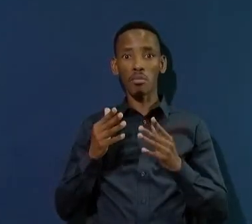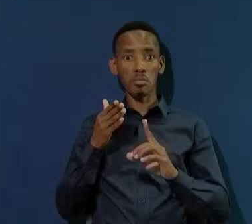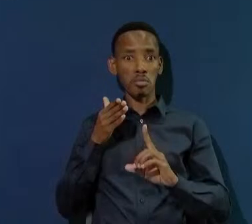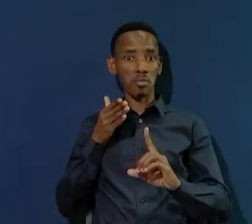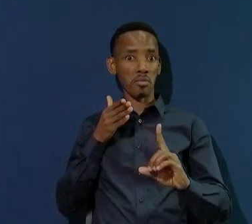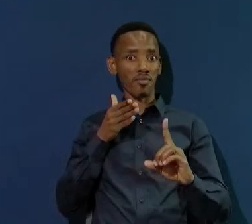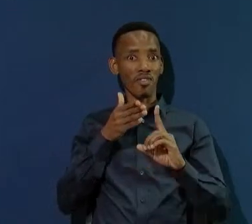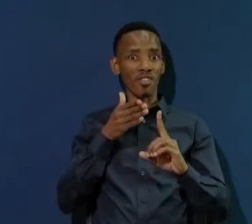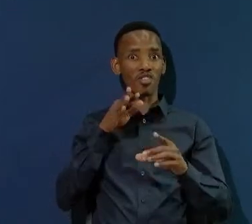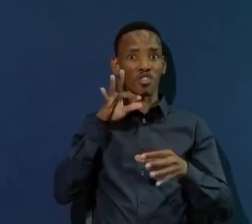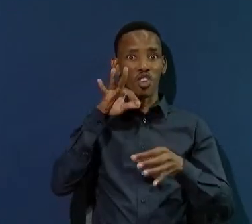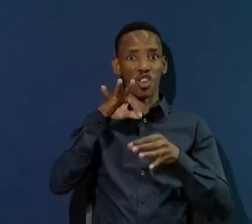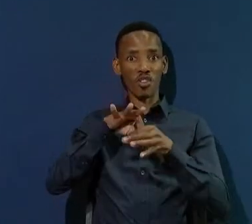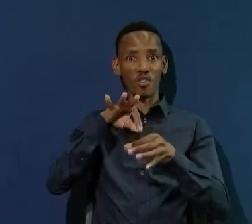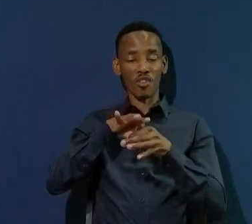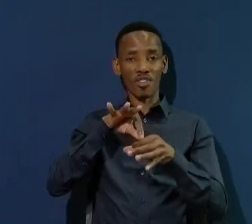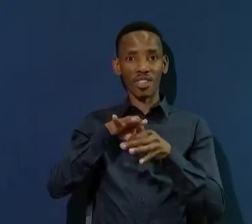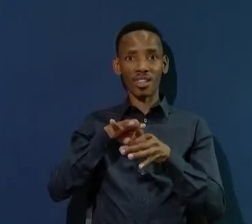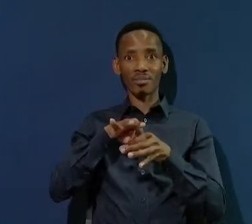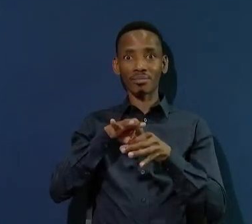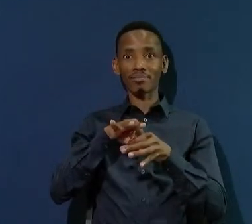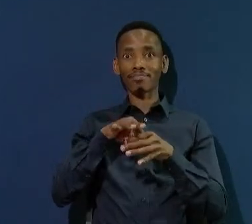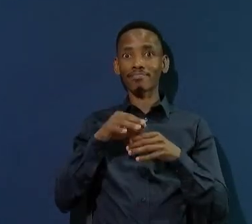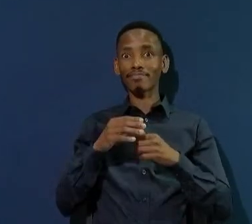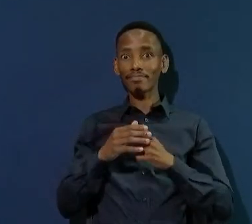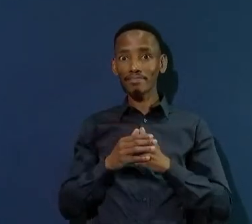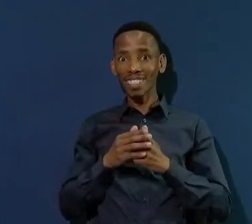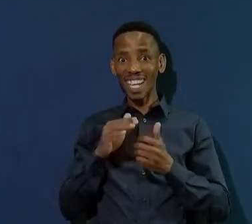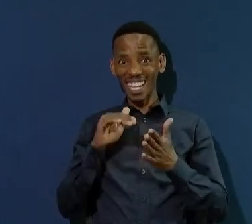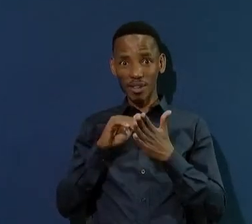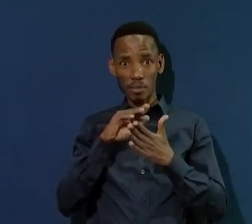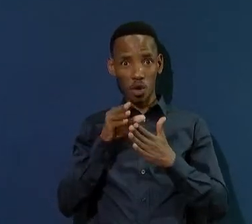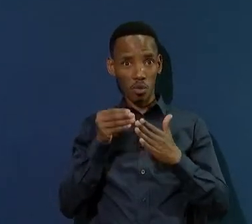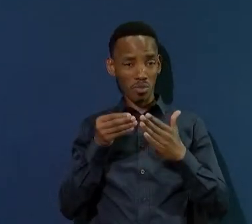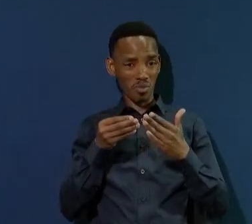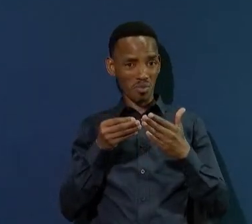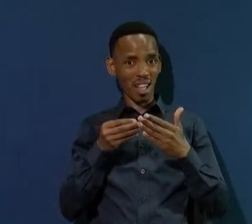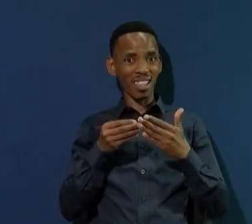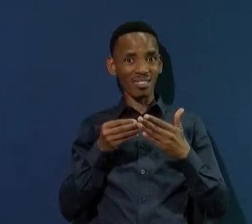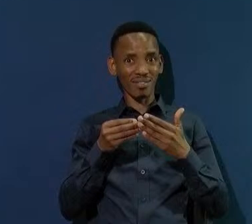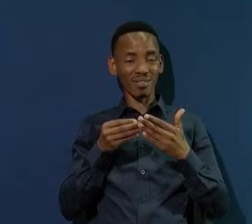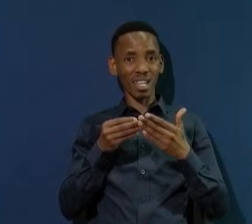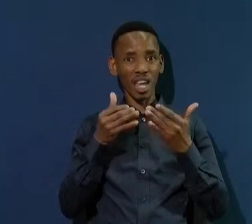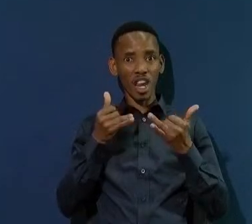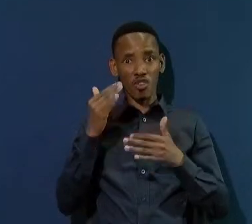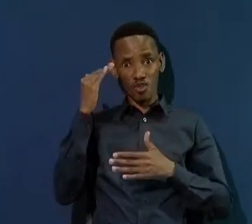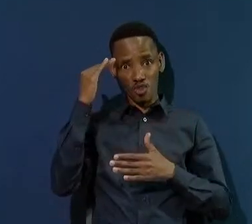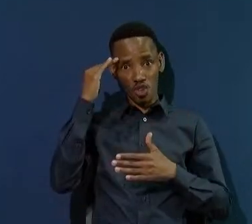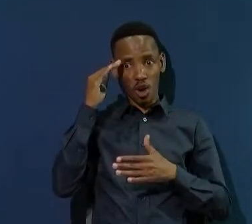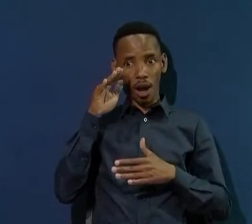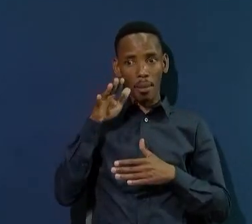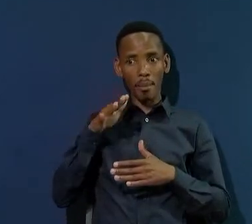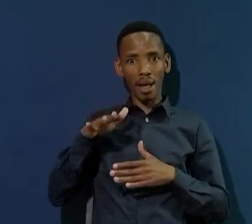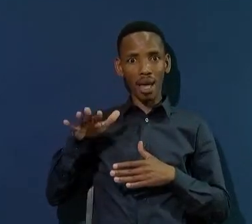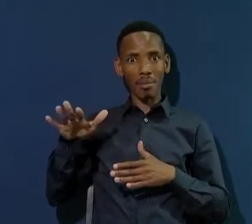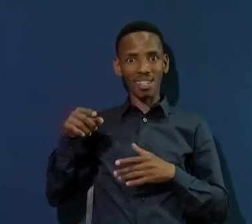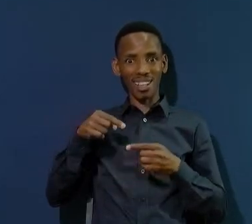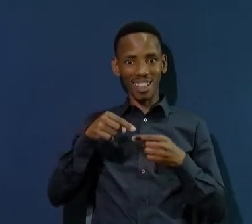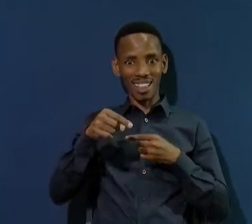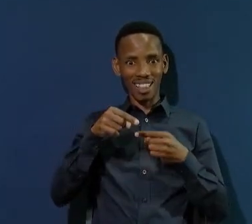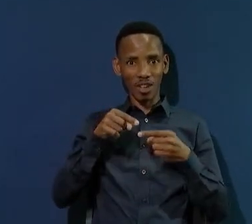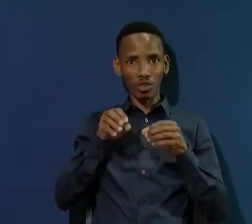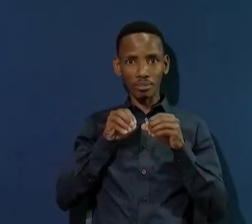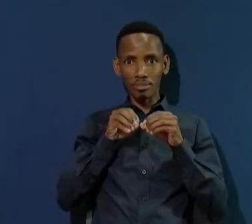ya ditlhopho. And when we have such activities as the dissolution of parliament, e leng gore ne be gwa bošweng